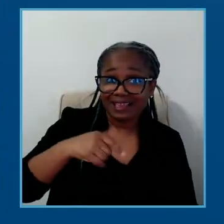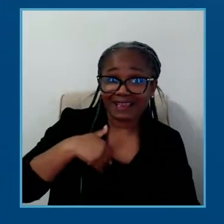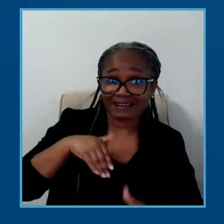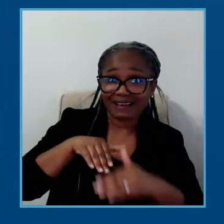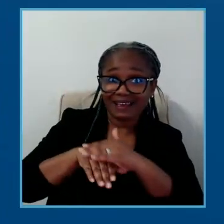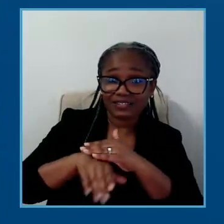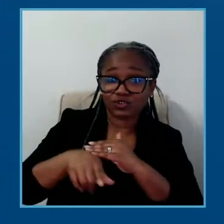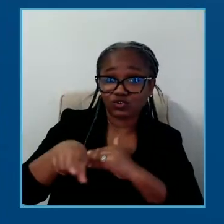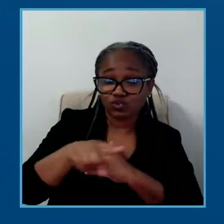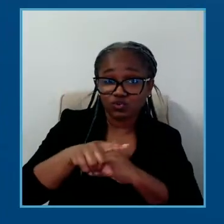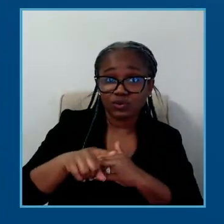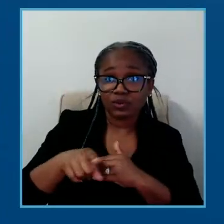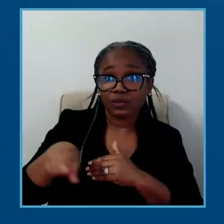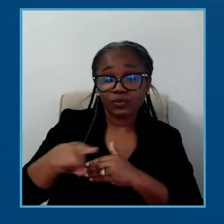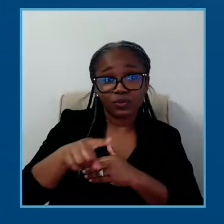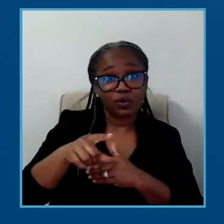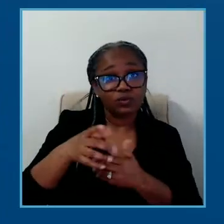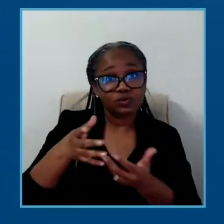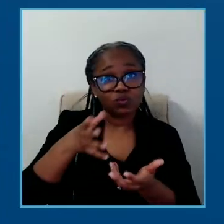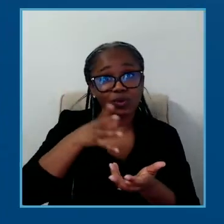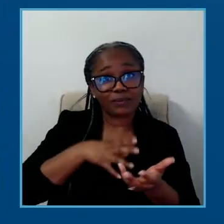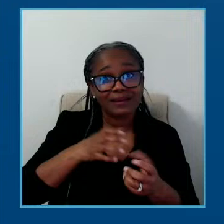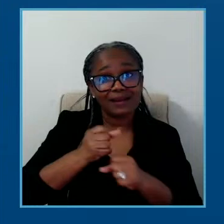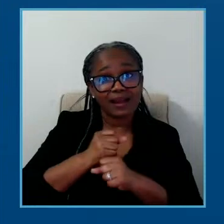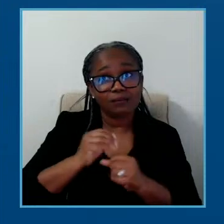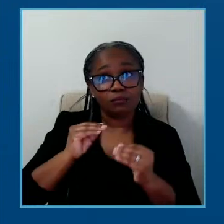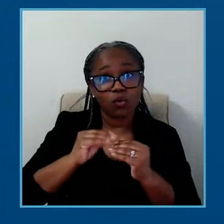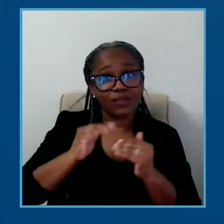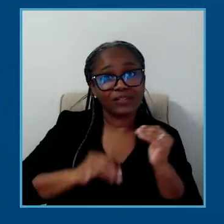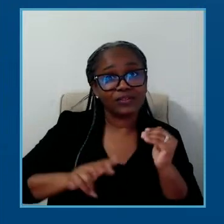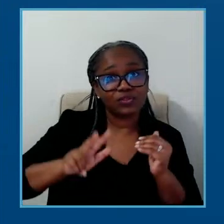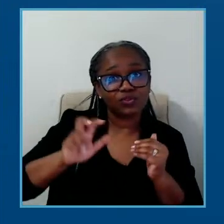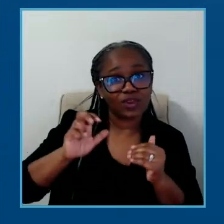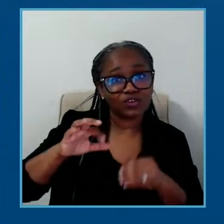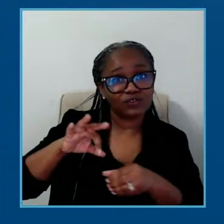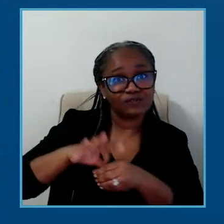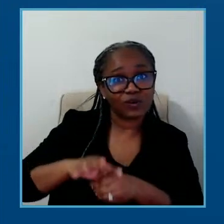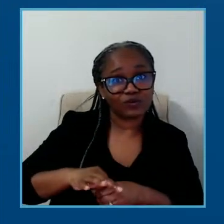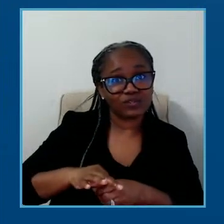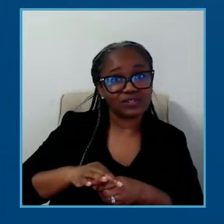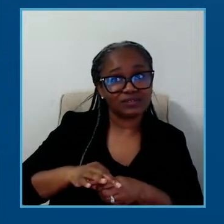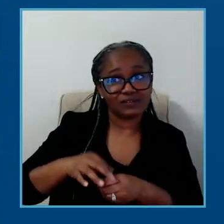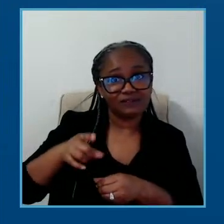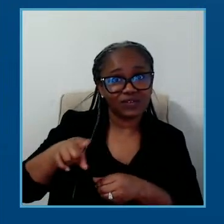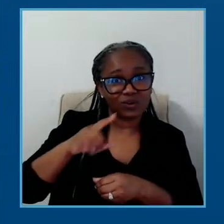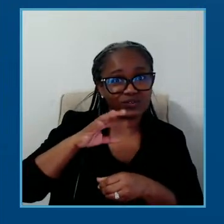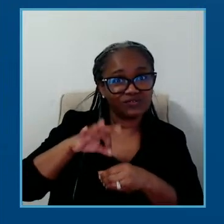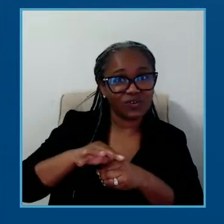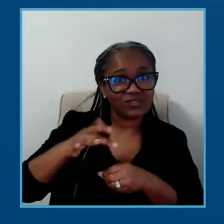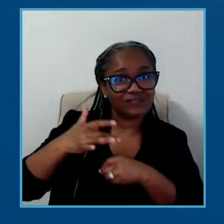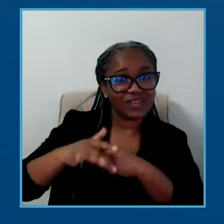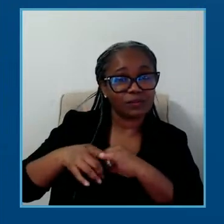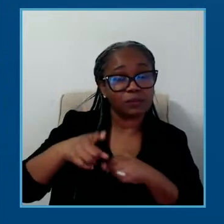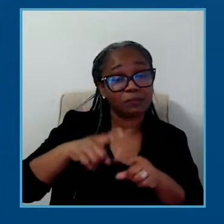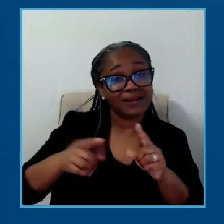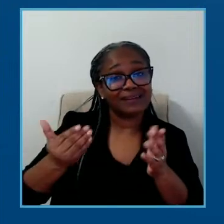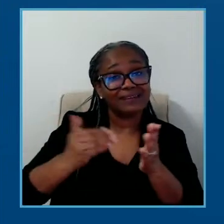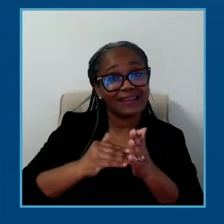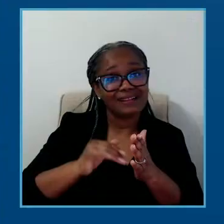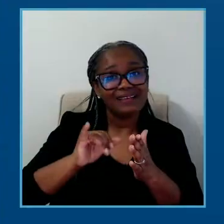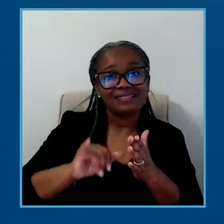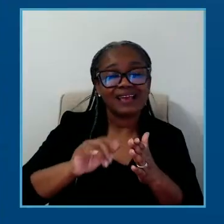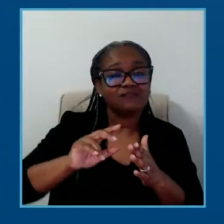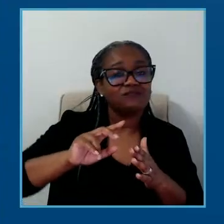got more than 300 votes of those 400 votes that were available to them. But it's that first basket or first